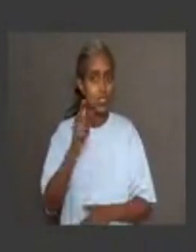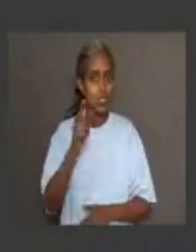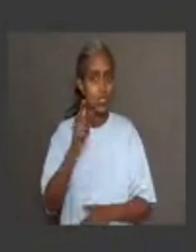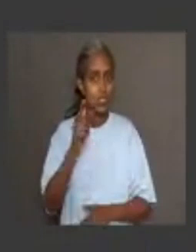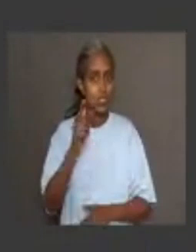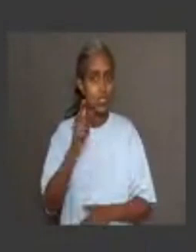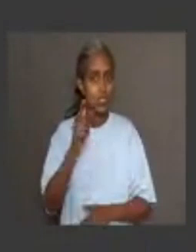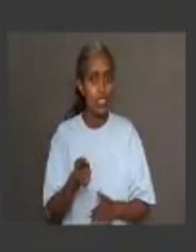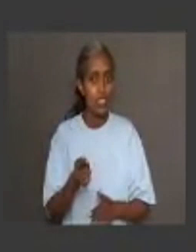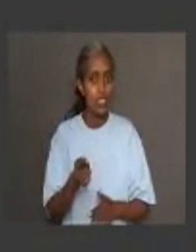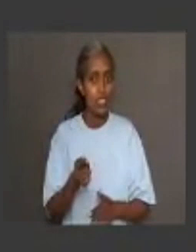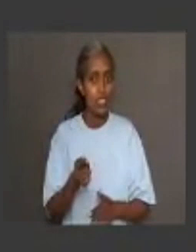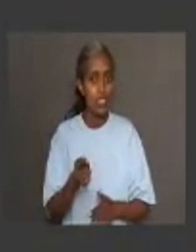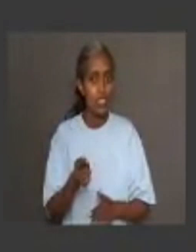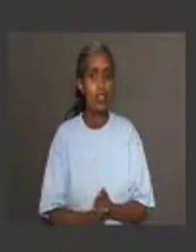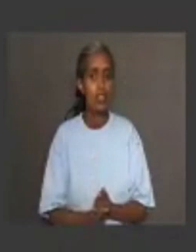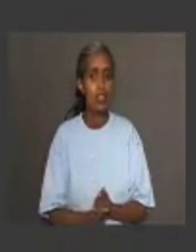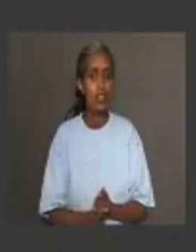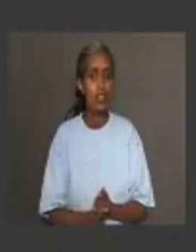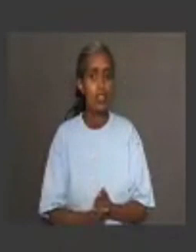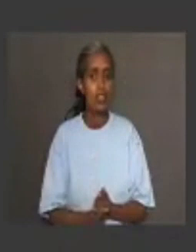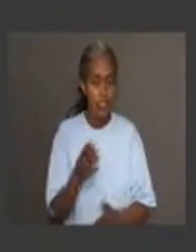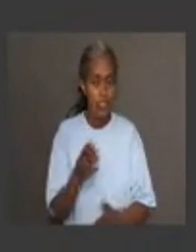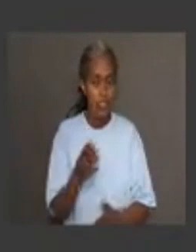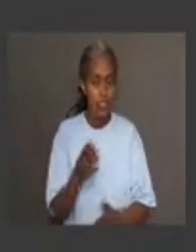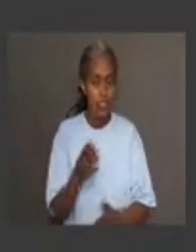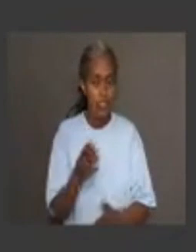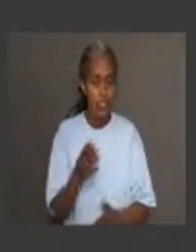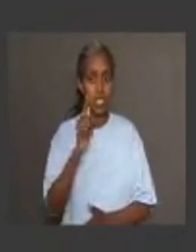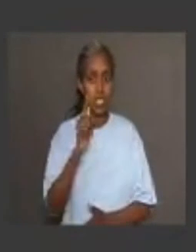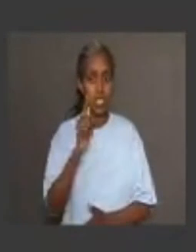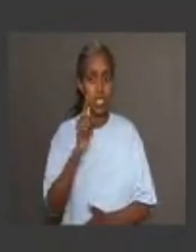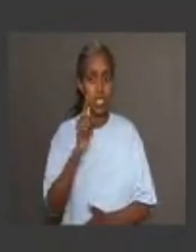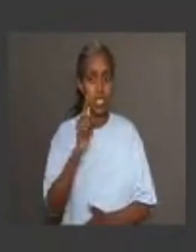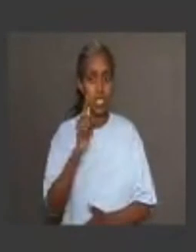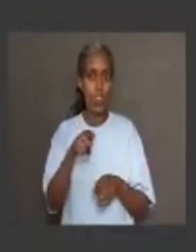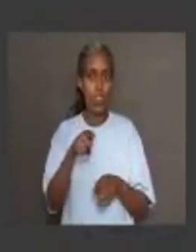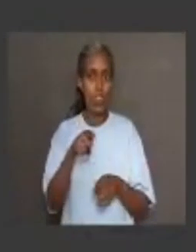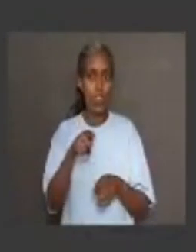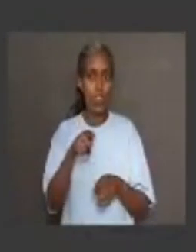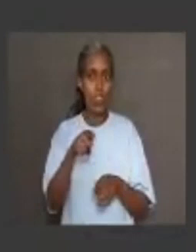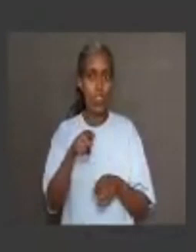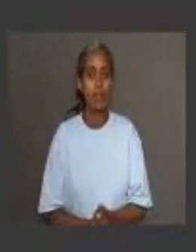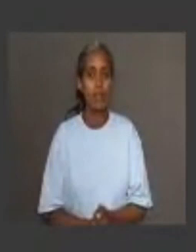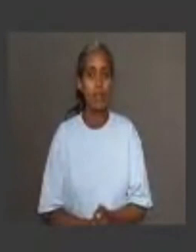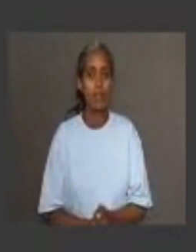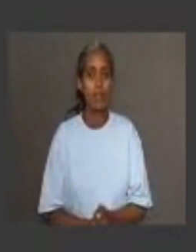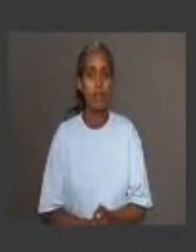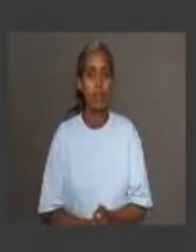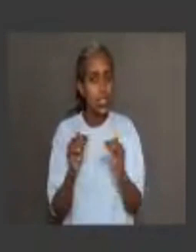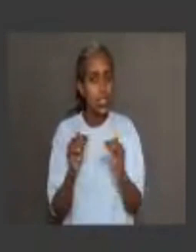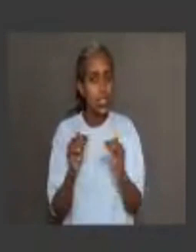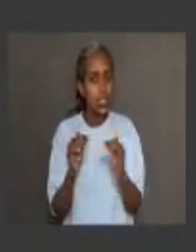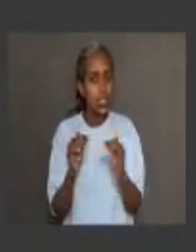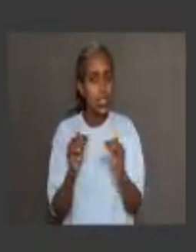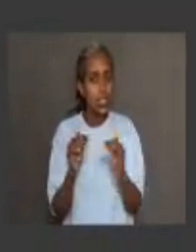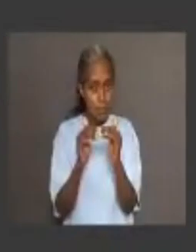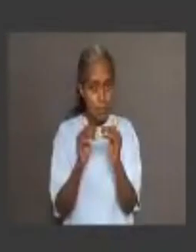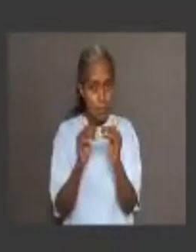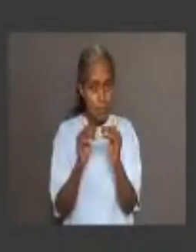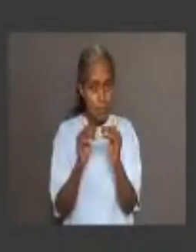is f dot g of x, which equals f